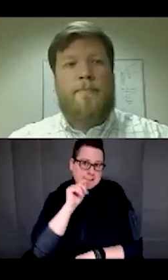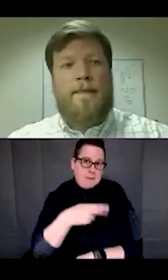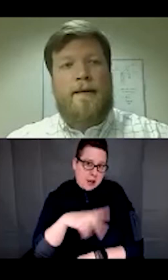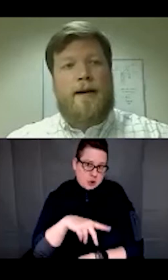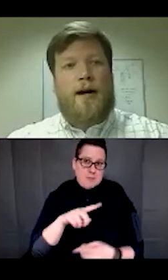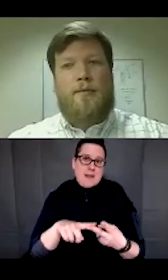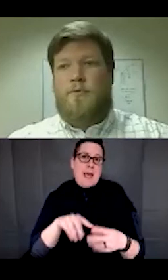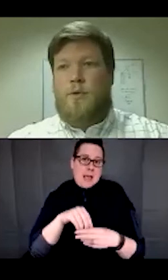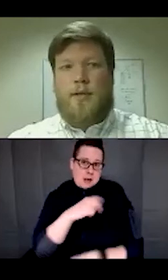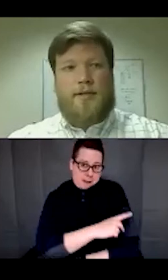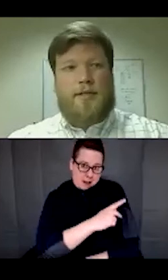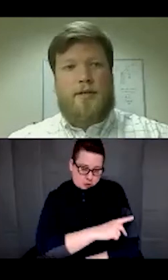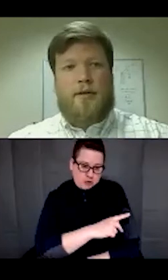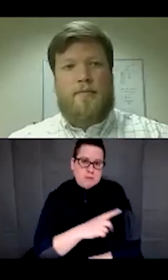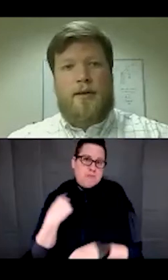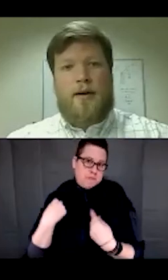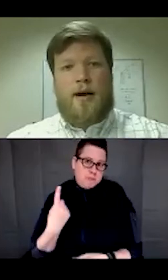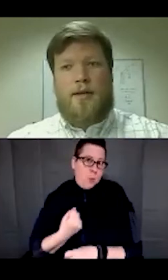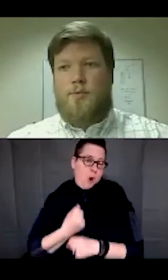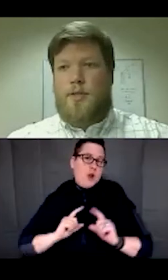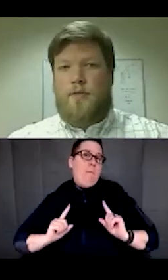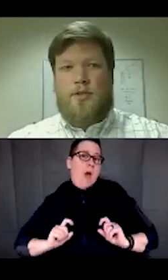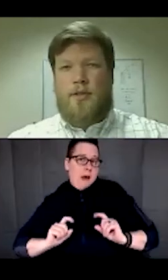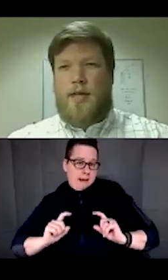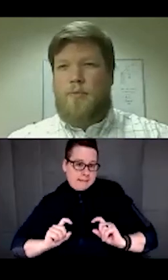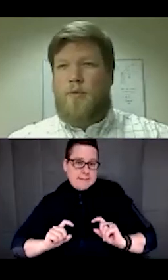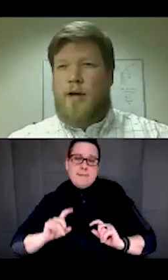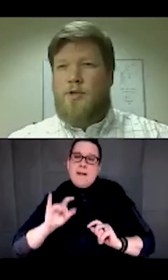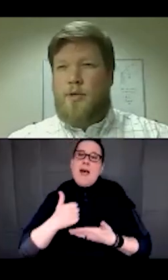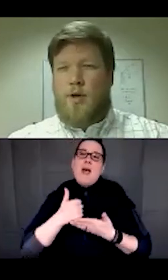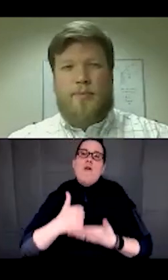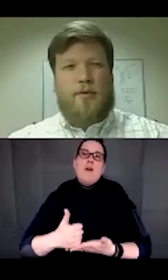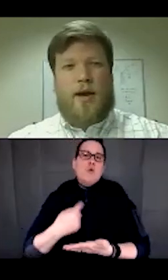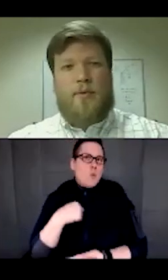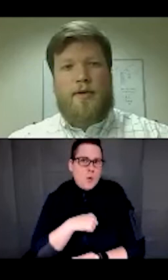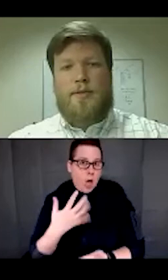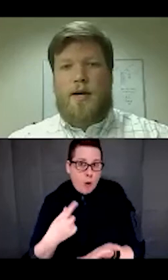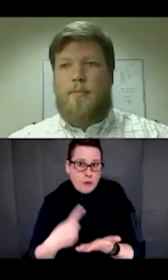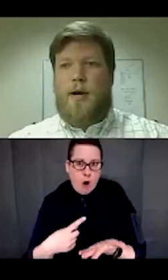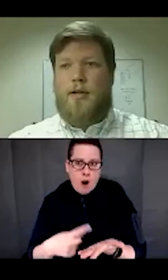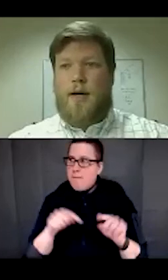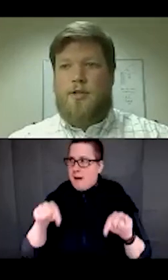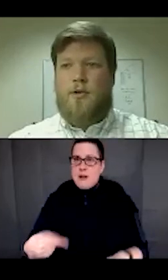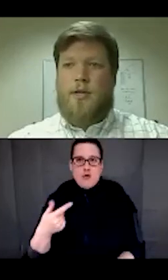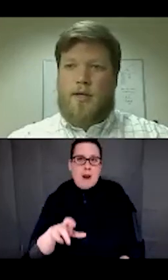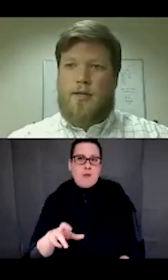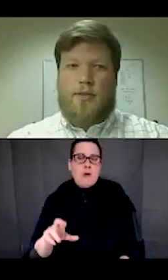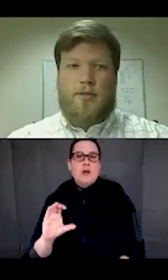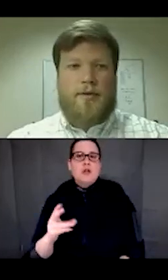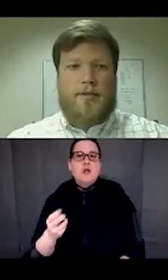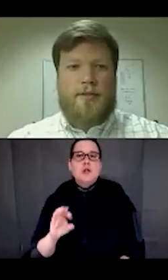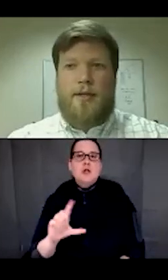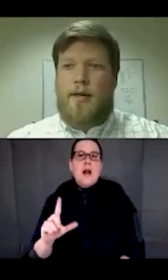program for the last year. And this was an intervention that we've actually already talked about in grand rounds, pioneered by Cero in the